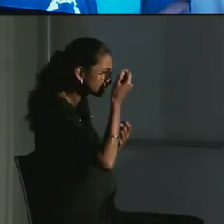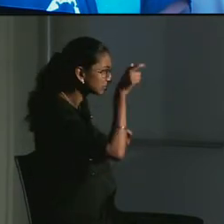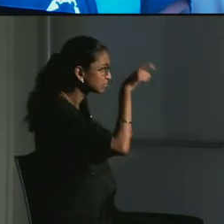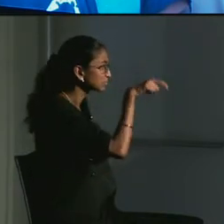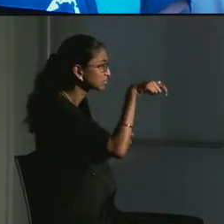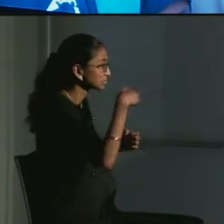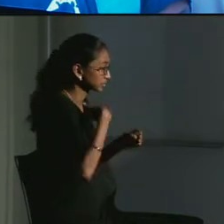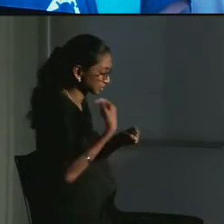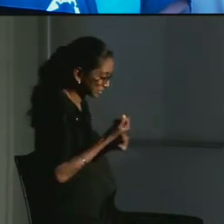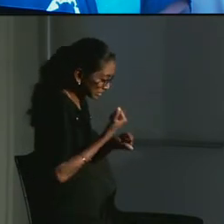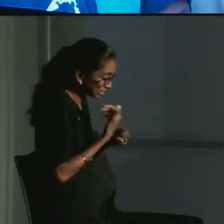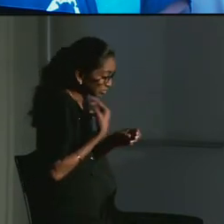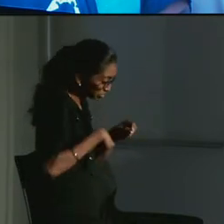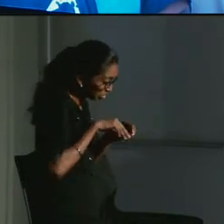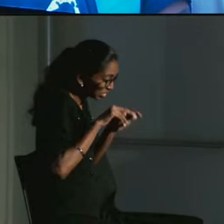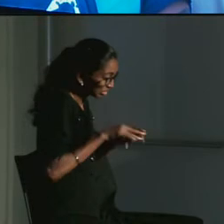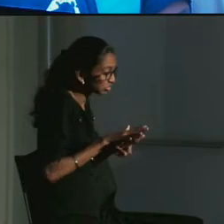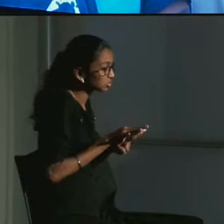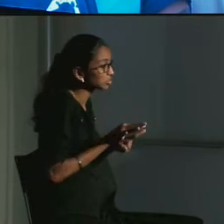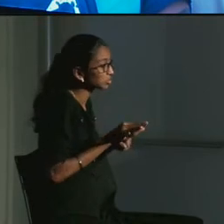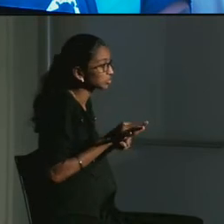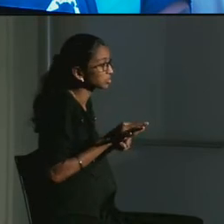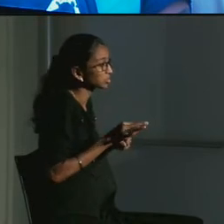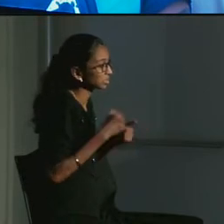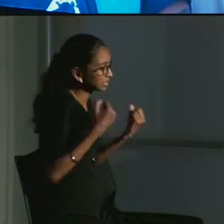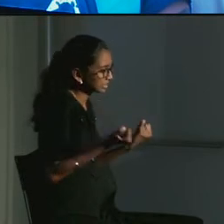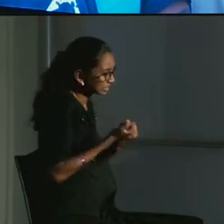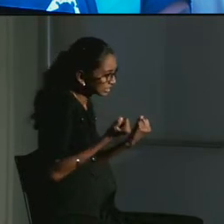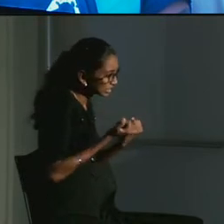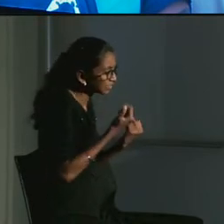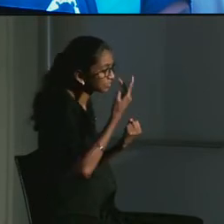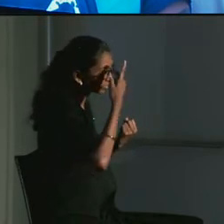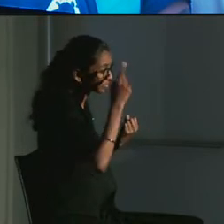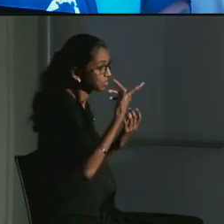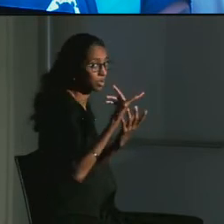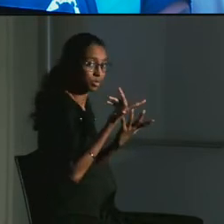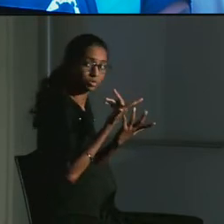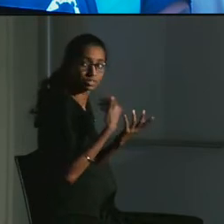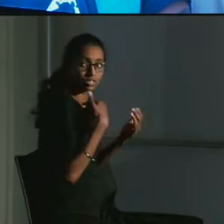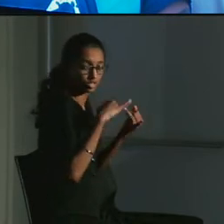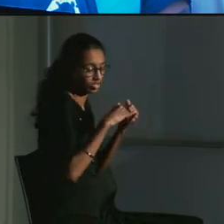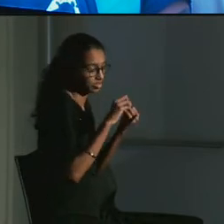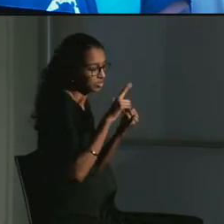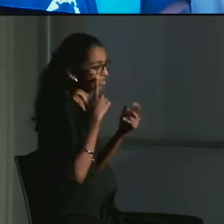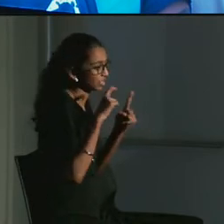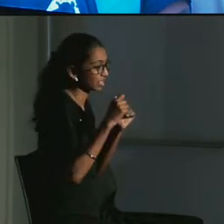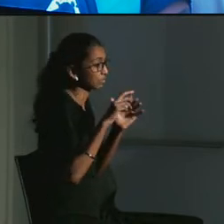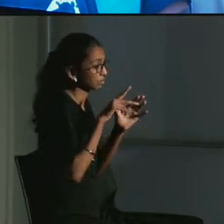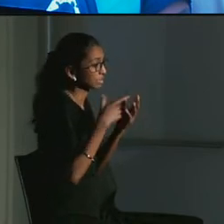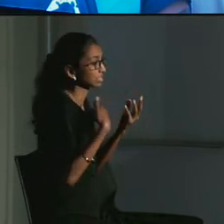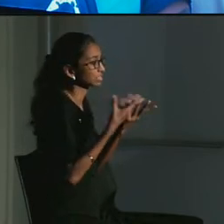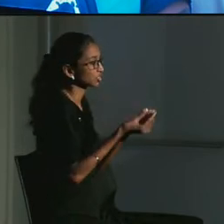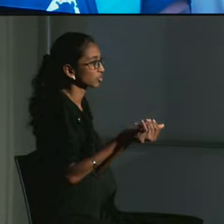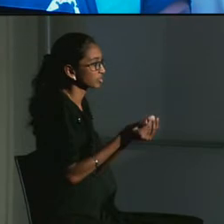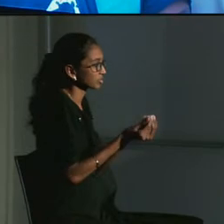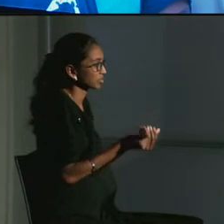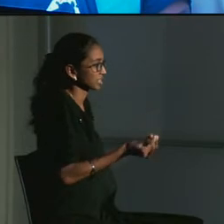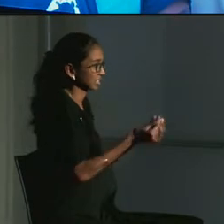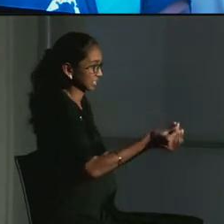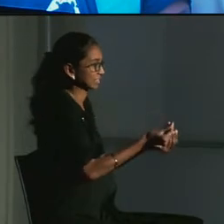of work that is yet to be done and the solidarity that must be built and the feeling